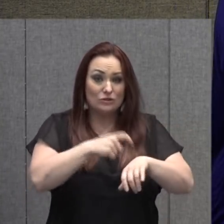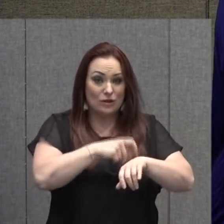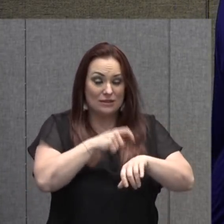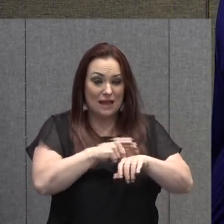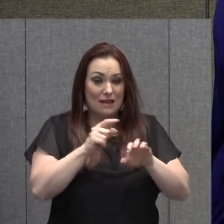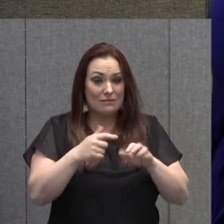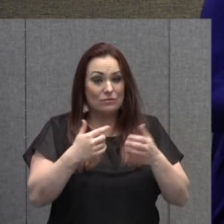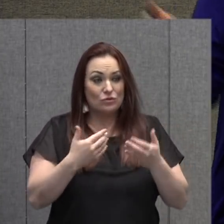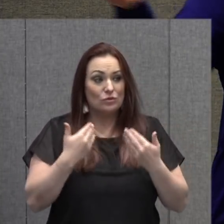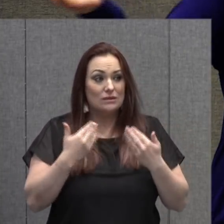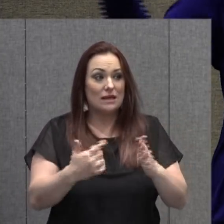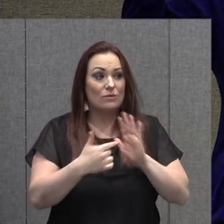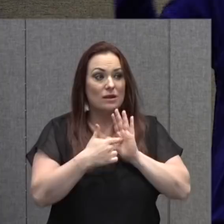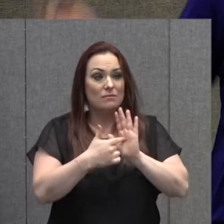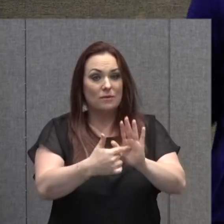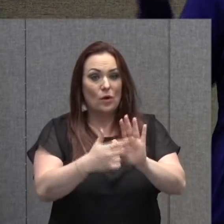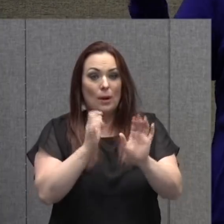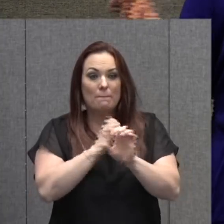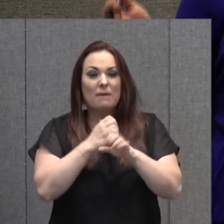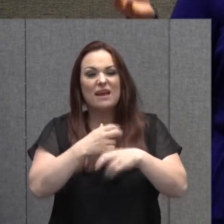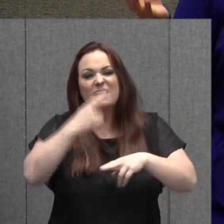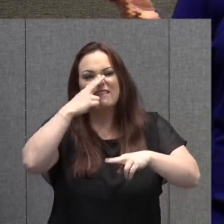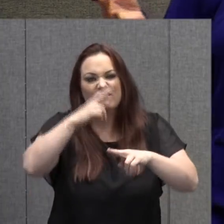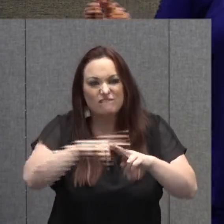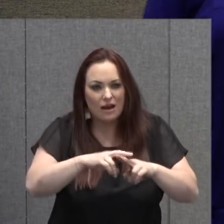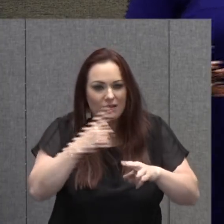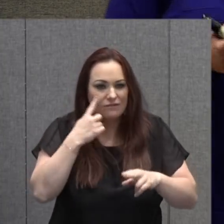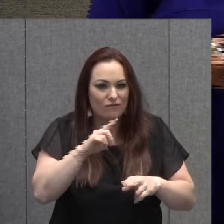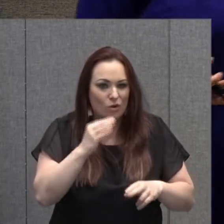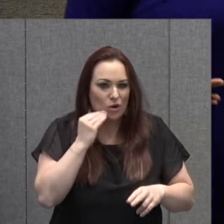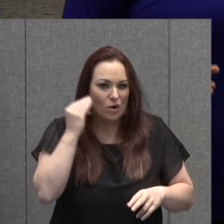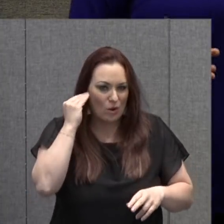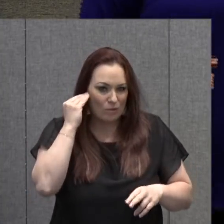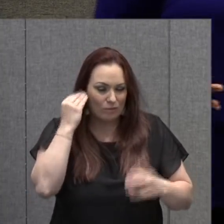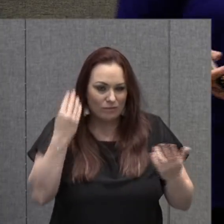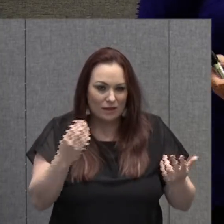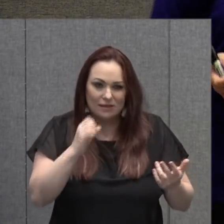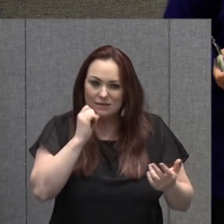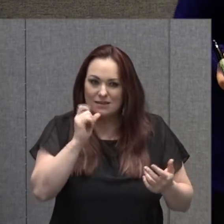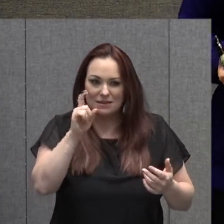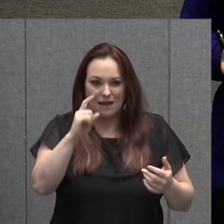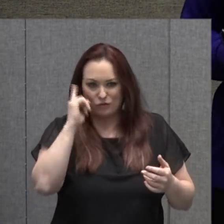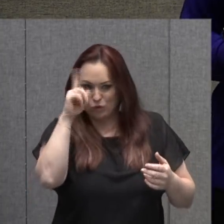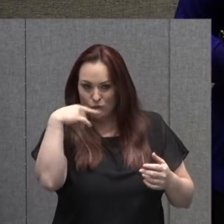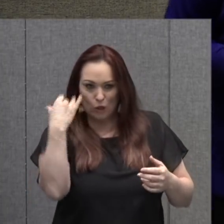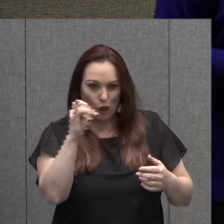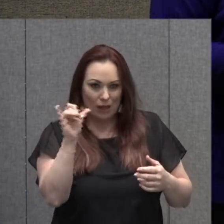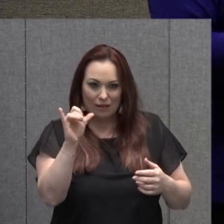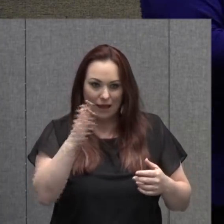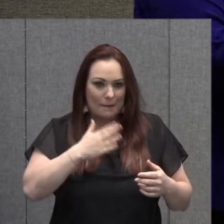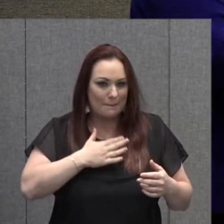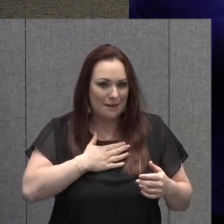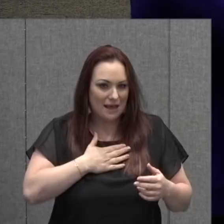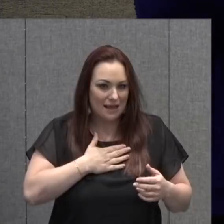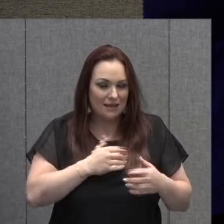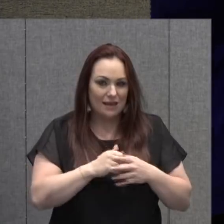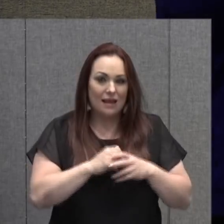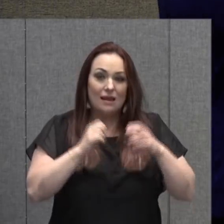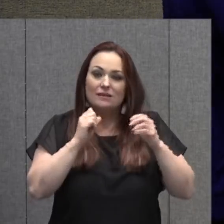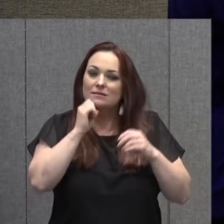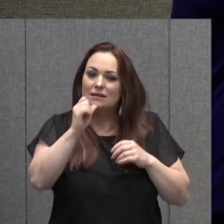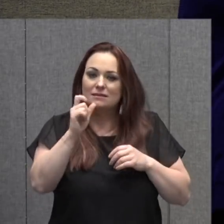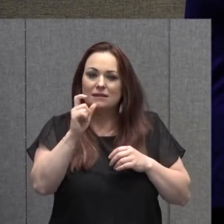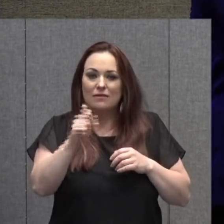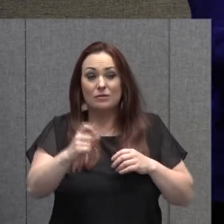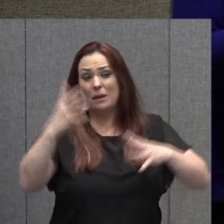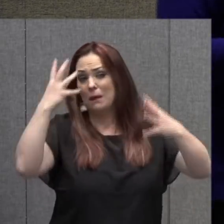you here and make it fun at home. So it does not have to look just like mine, okay? It could even be, doesn't have to be